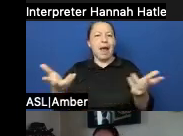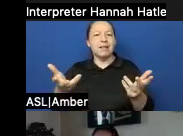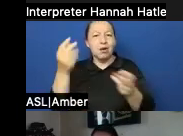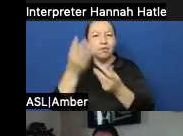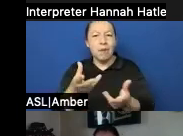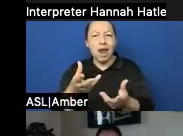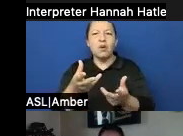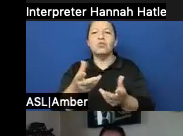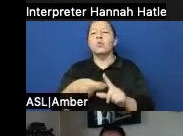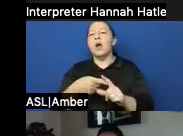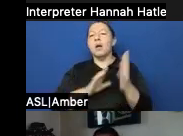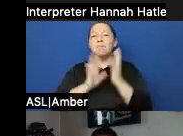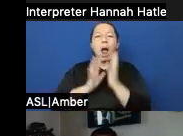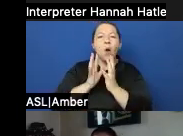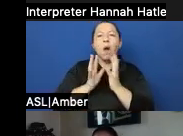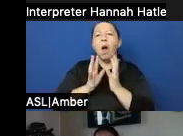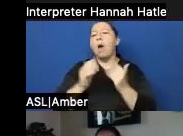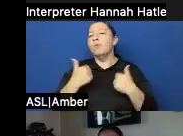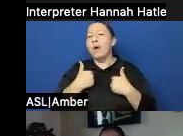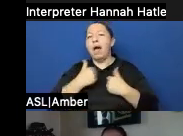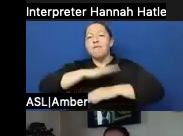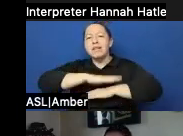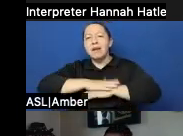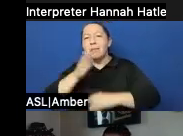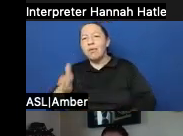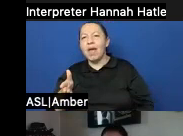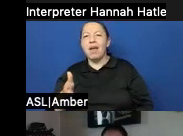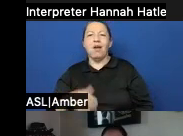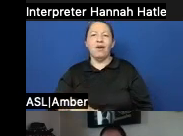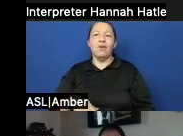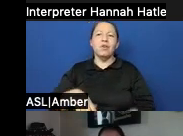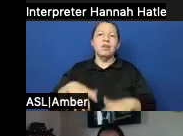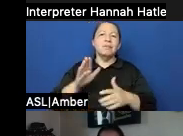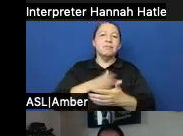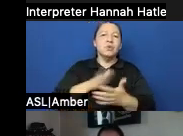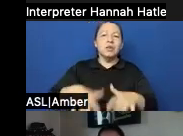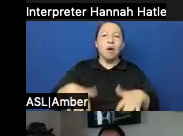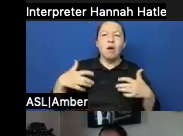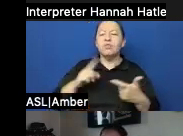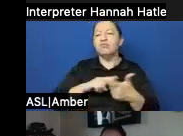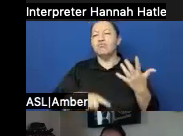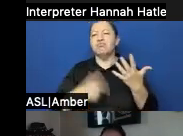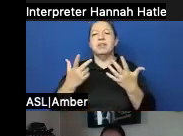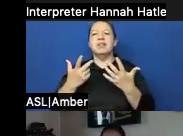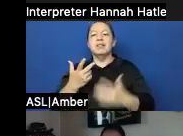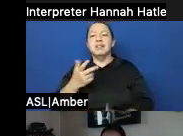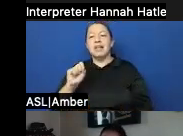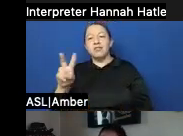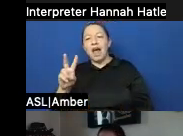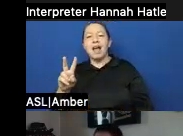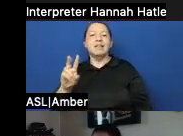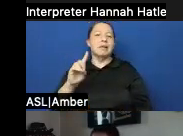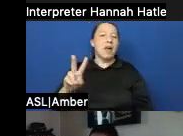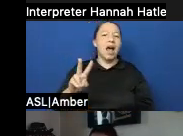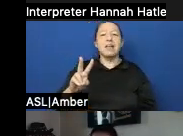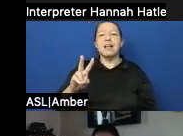at a powwow or a conference. Have something on sex trafficking there right beside your domestic violence and sexual violence or murdered and missing work. Are